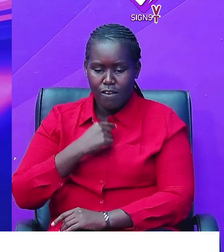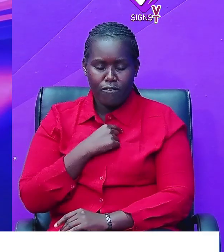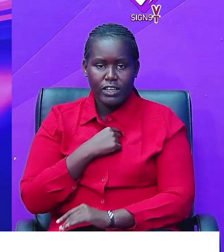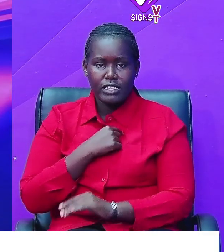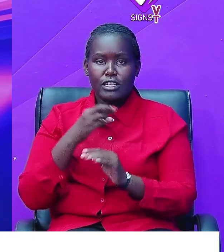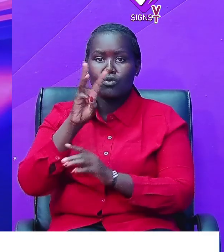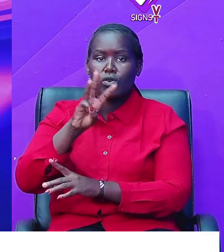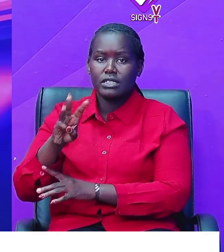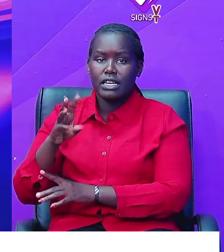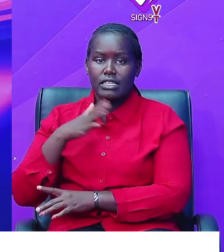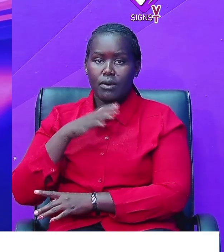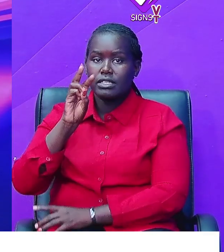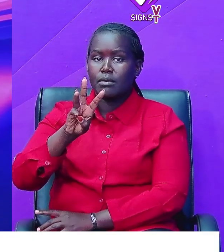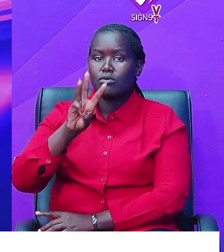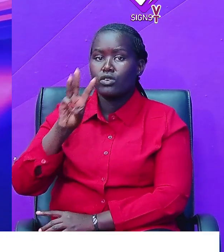website